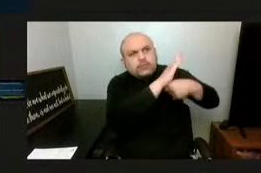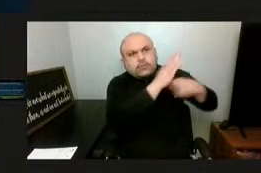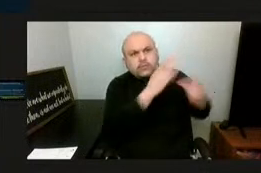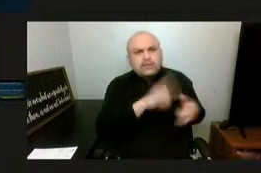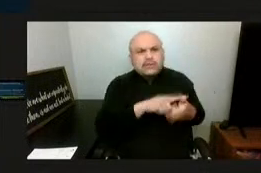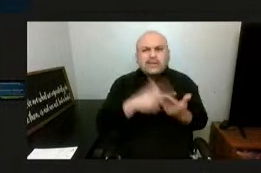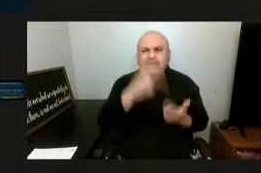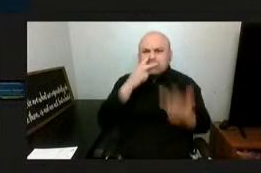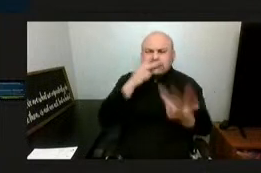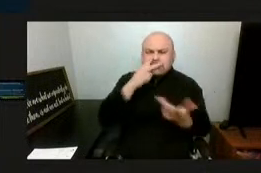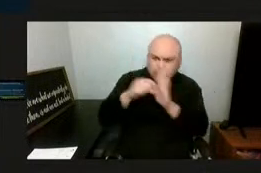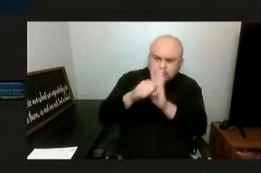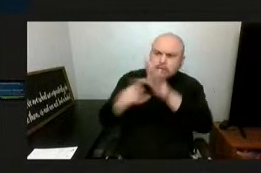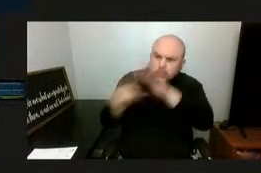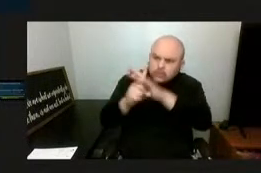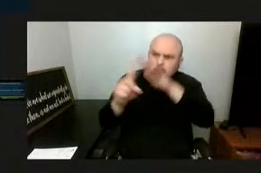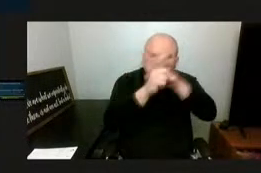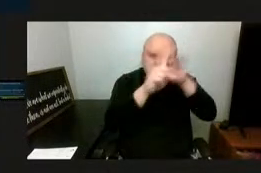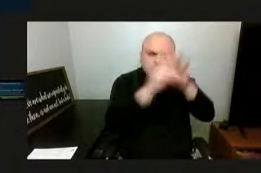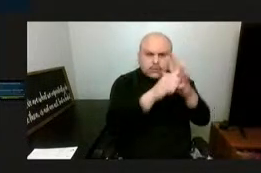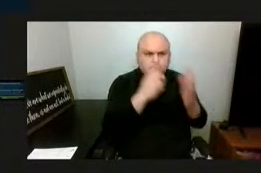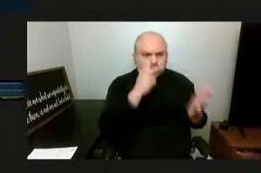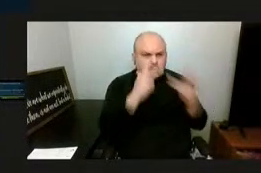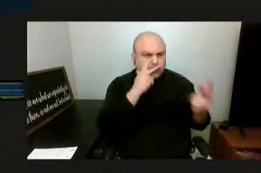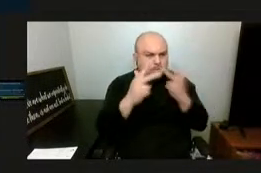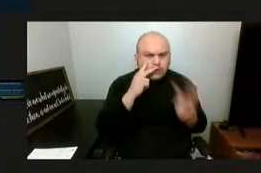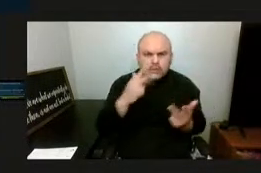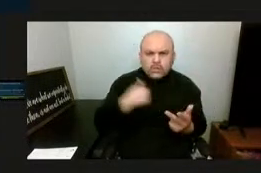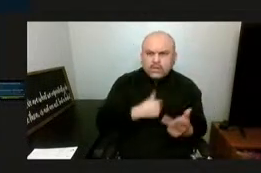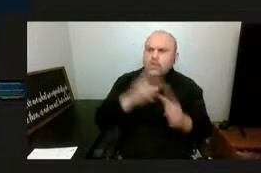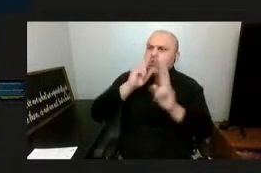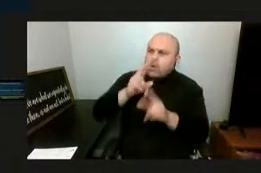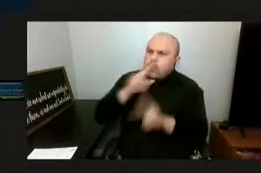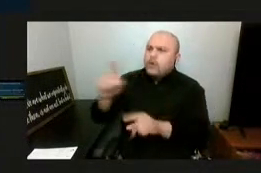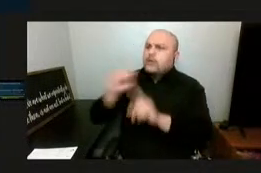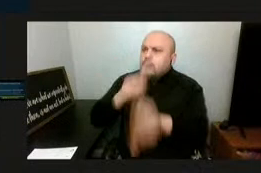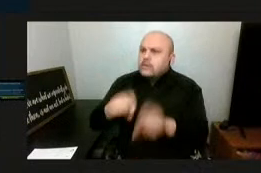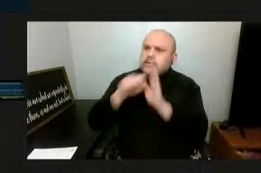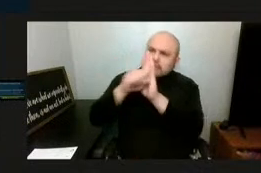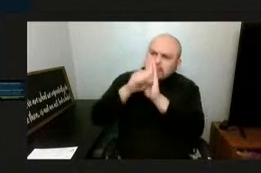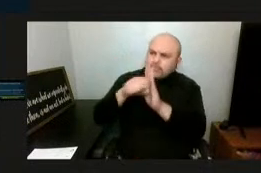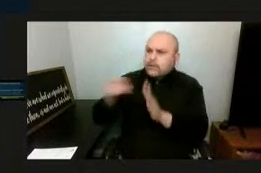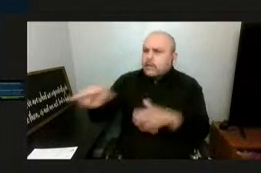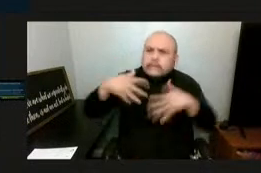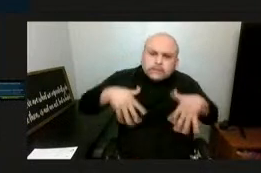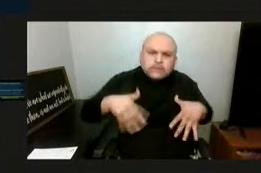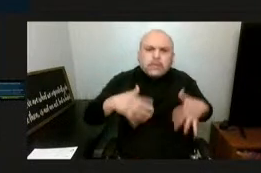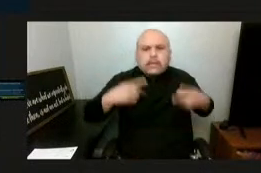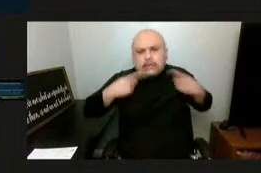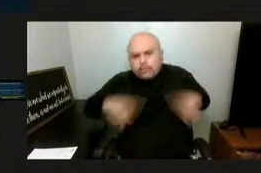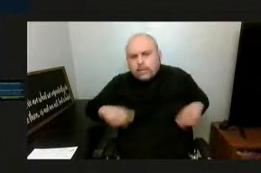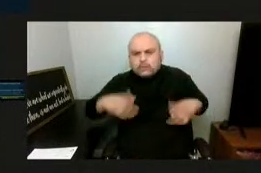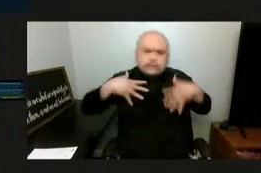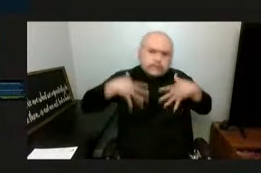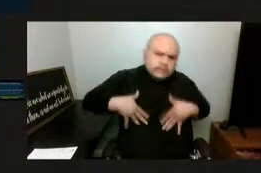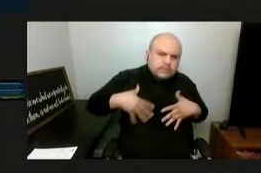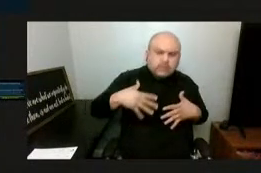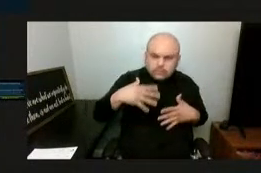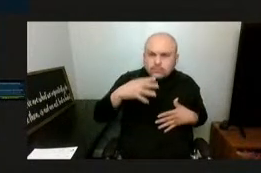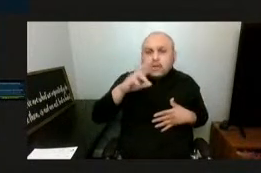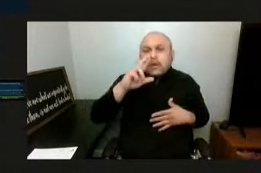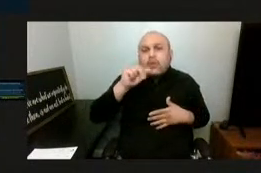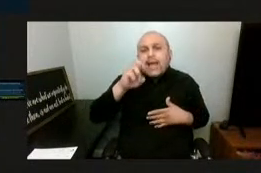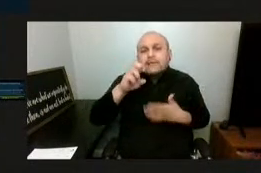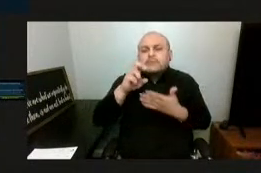more people reporting symptoms related to anxiety and depression. And in fact, the rates are about 3 to